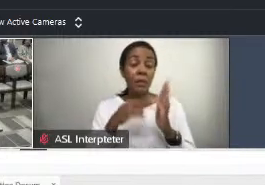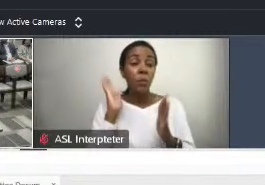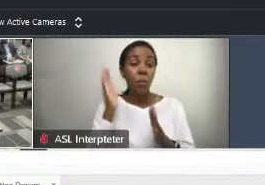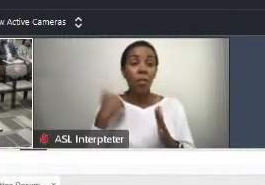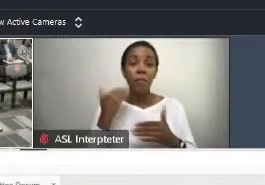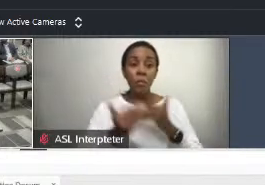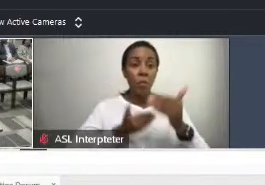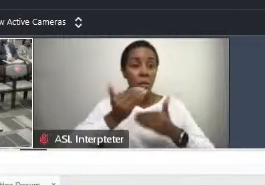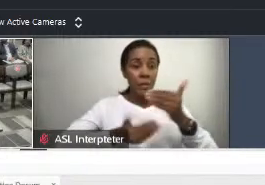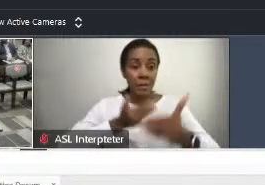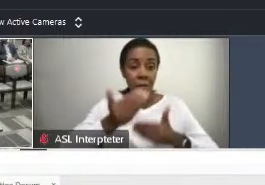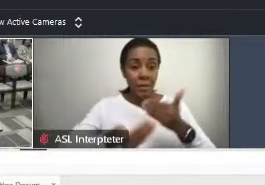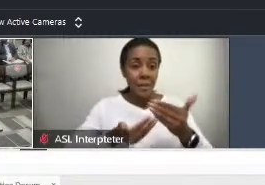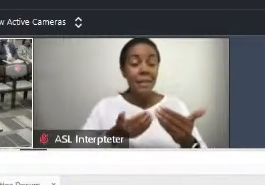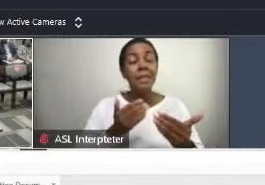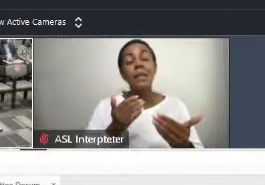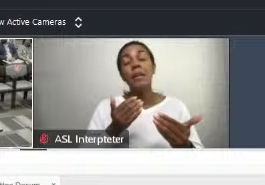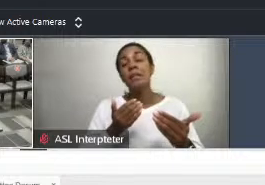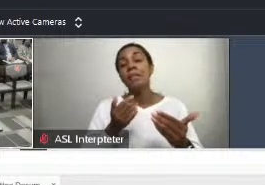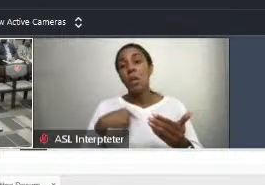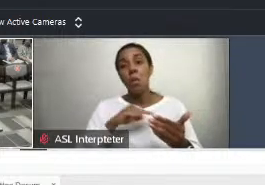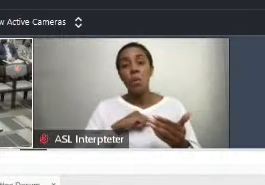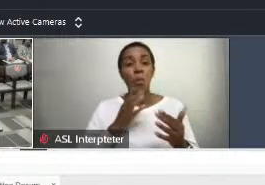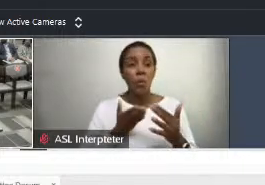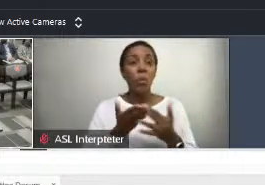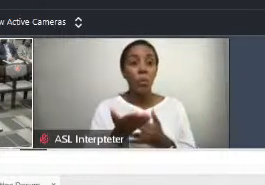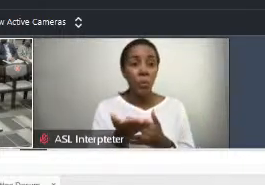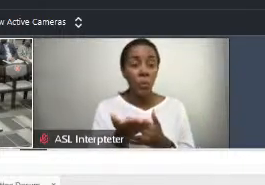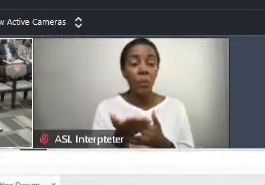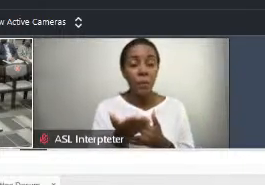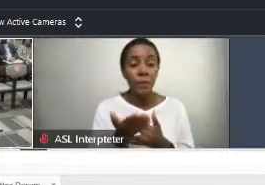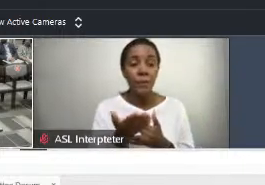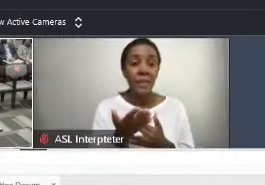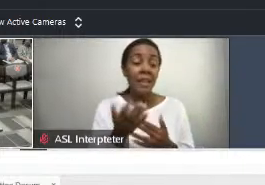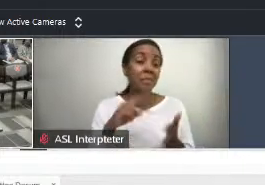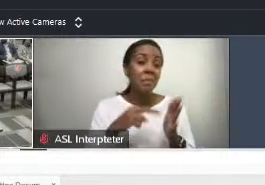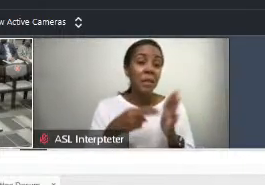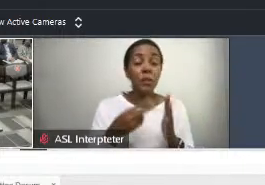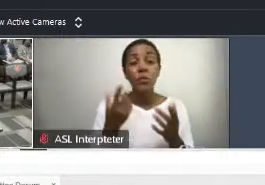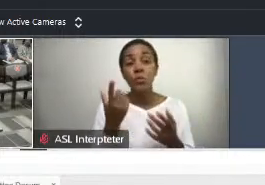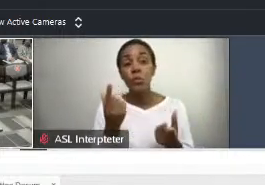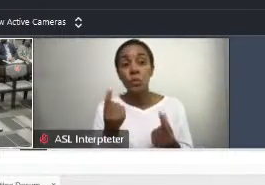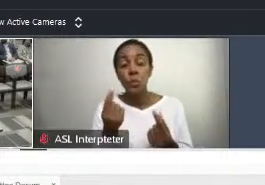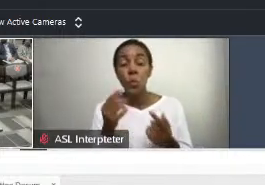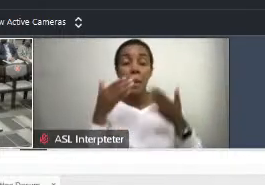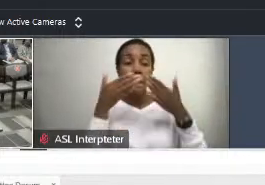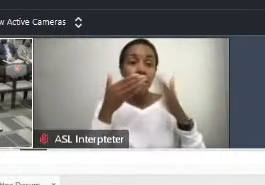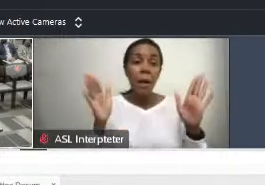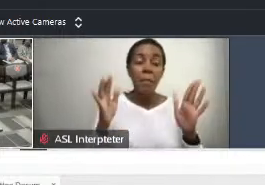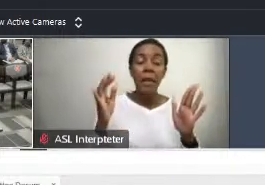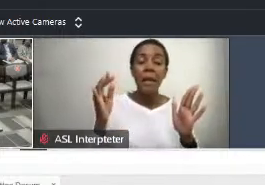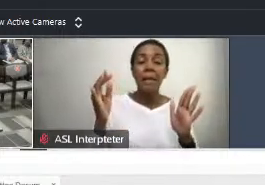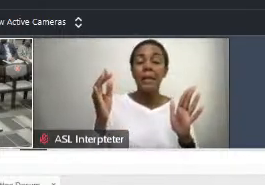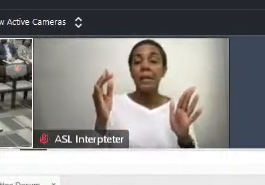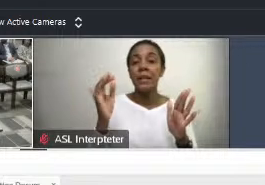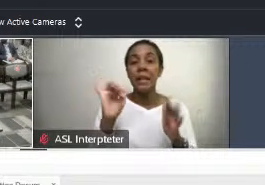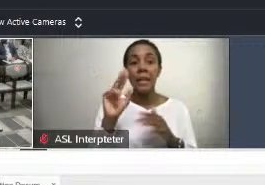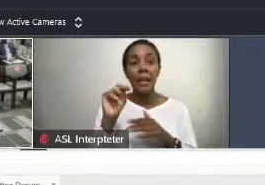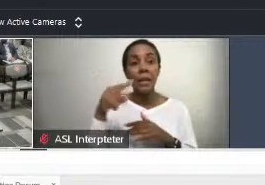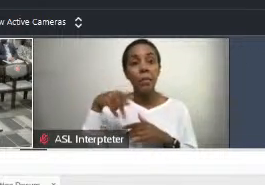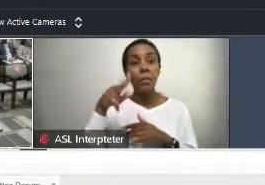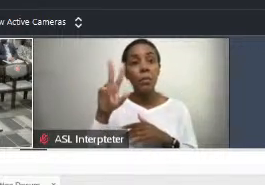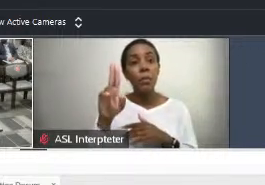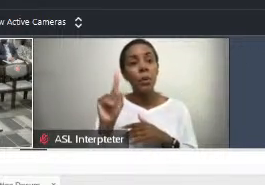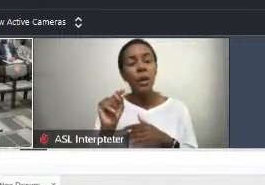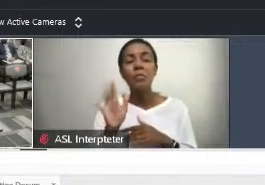that we're going to end up having to go through. That means doing public input in terms of what challenges they're seeing in and around